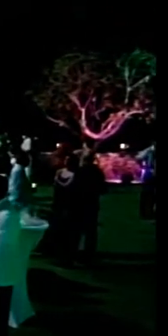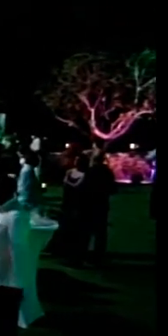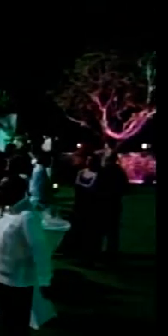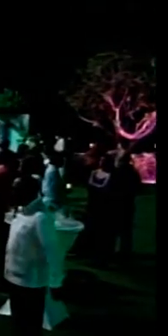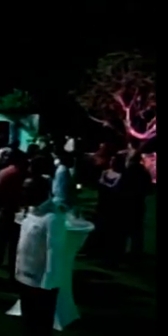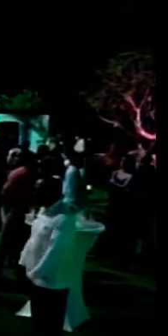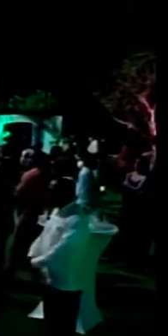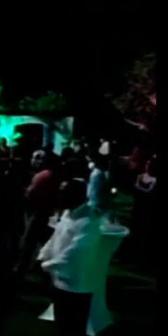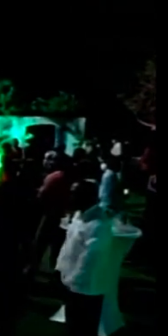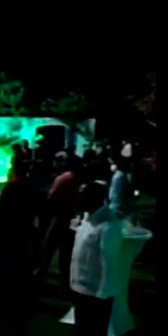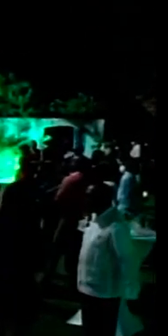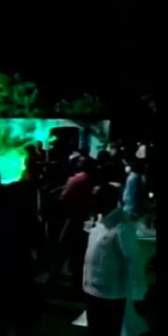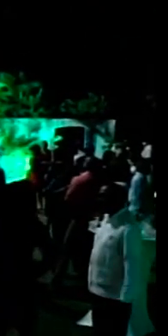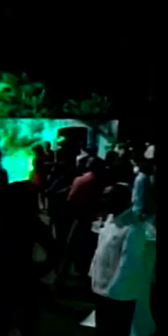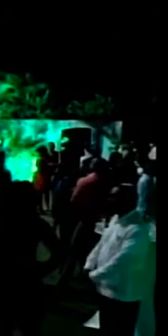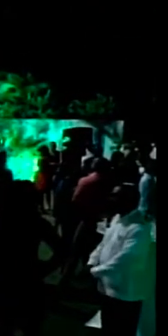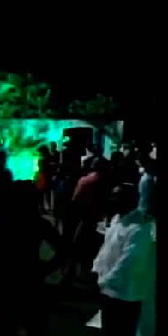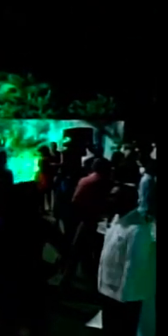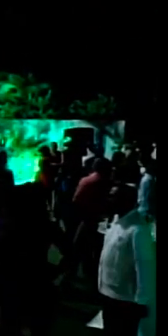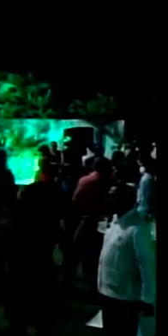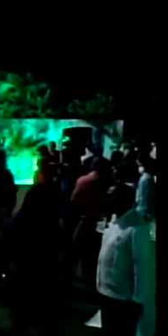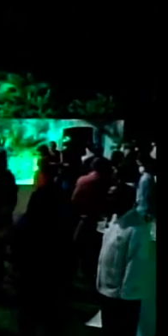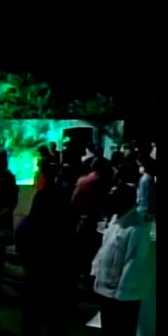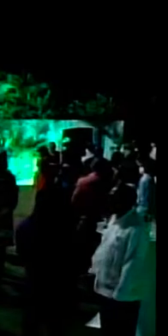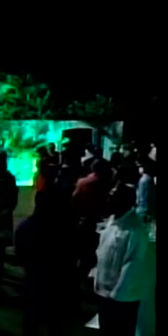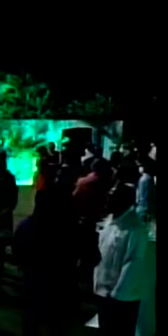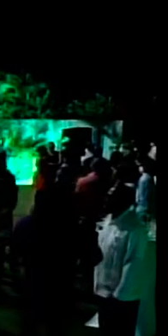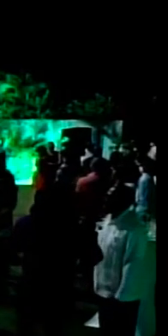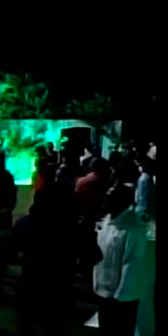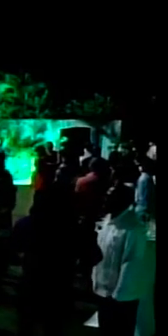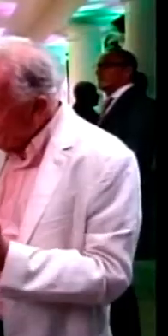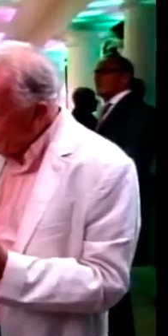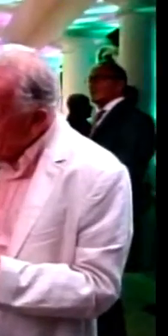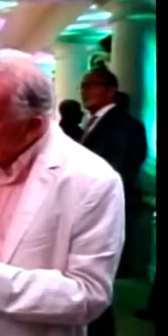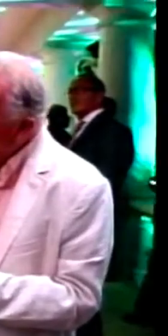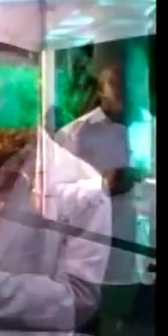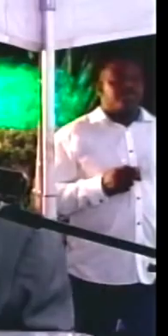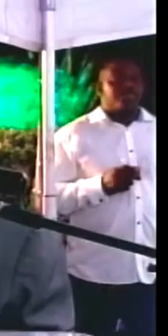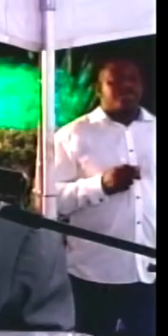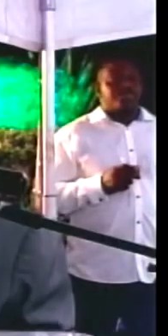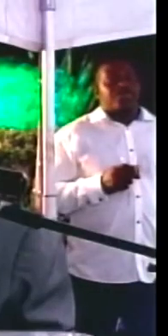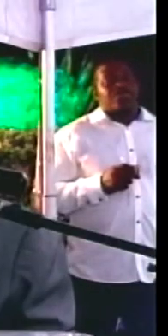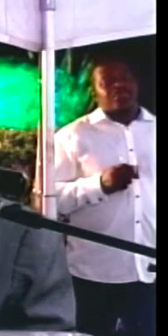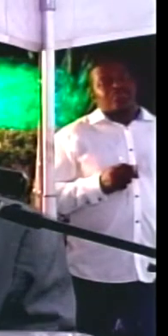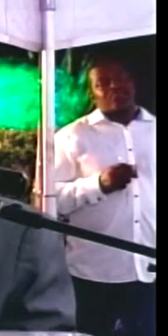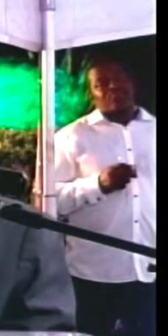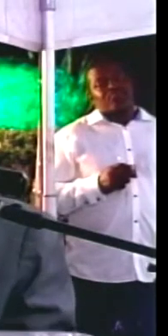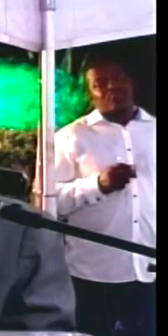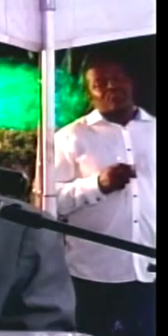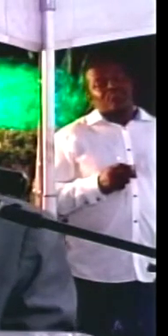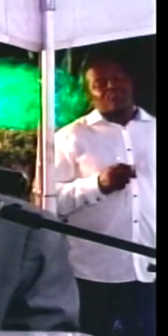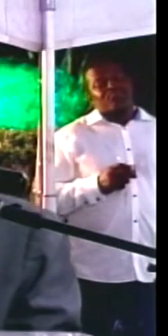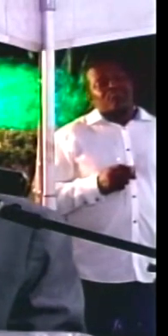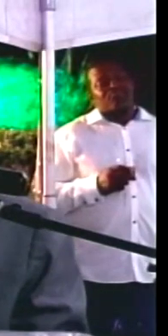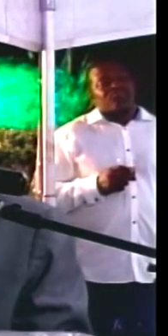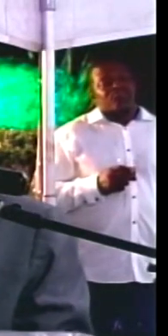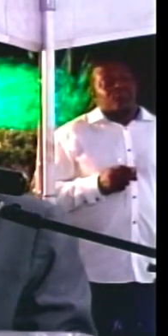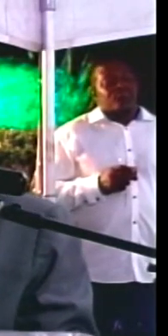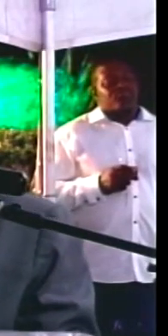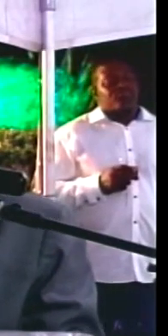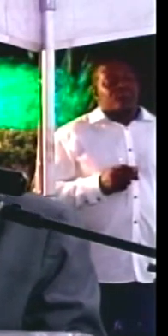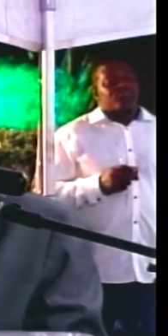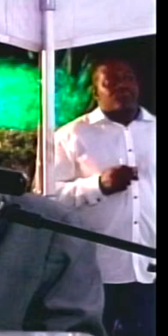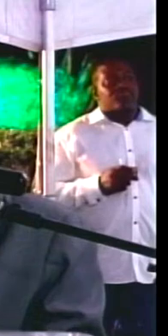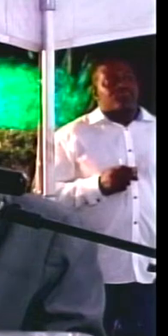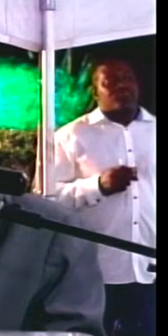tenure, including an updated air services agreement. In February this year, Barbados and the United Kingdom signed an